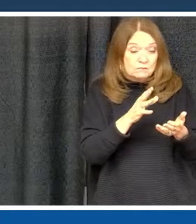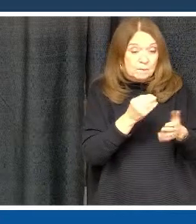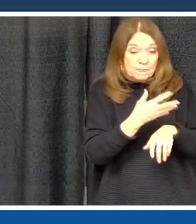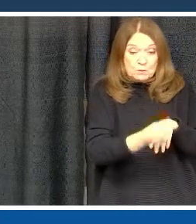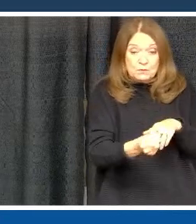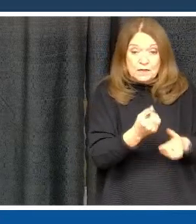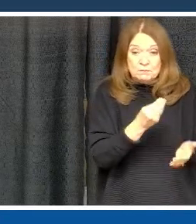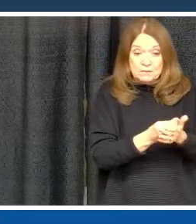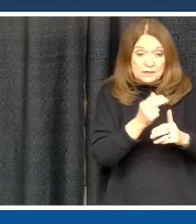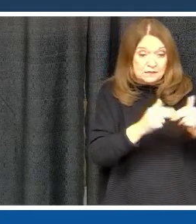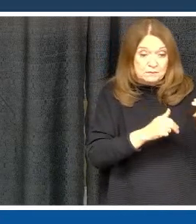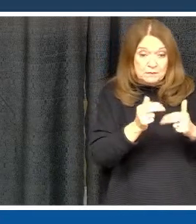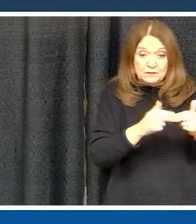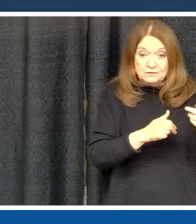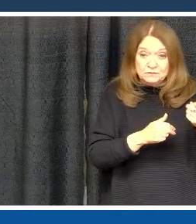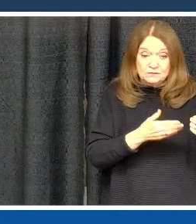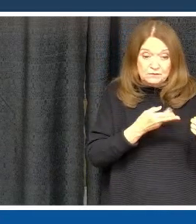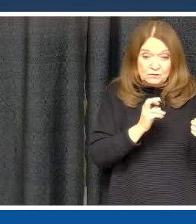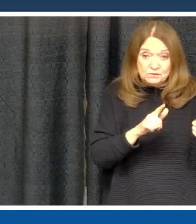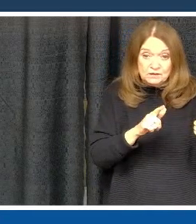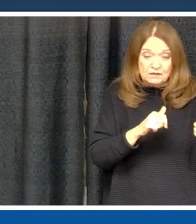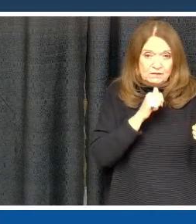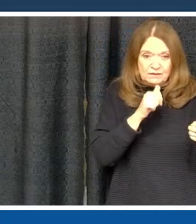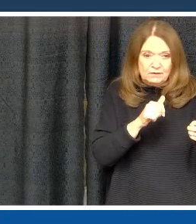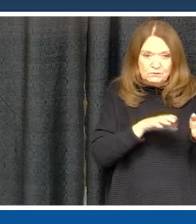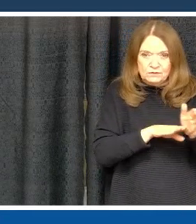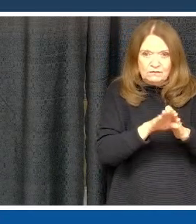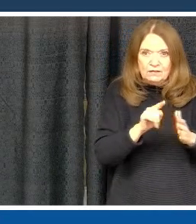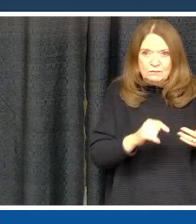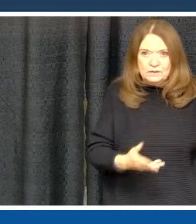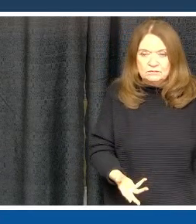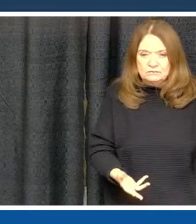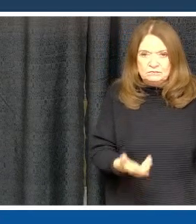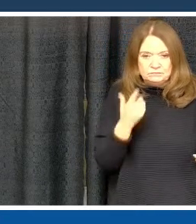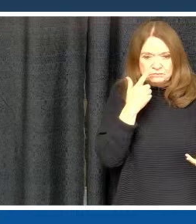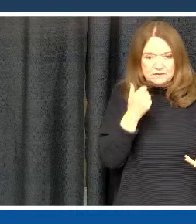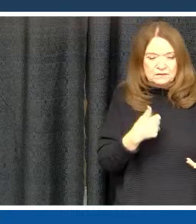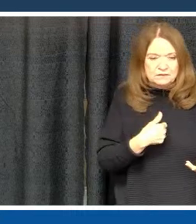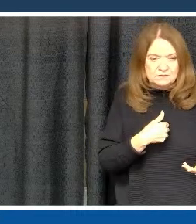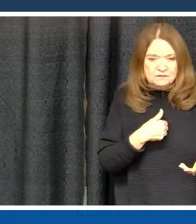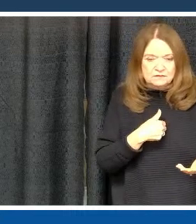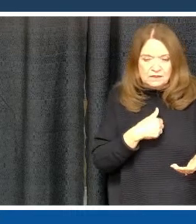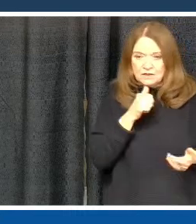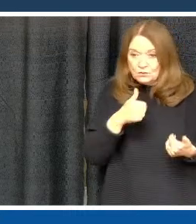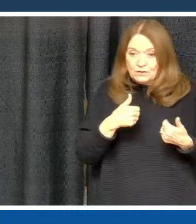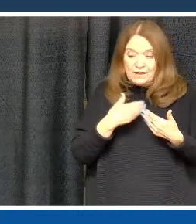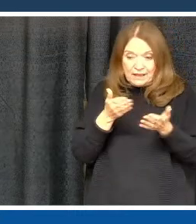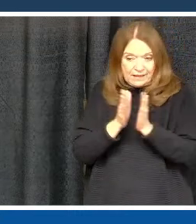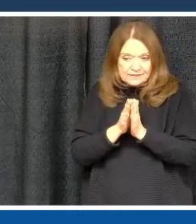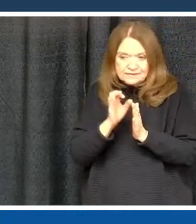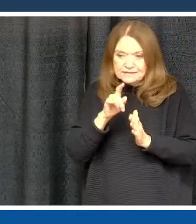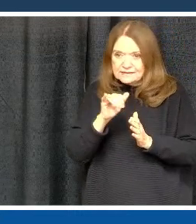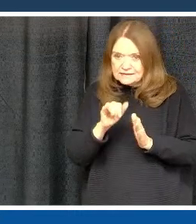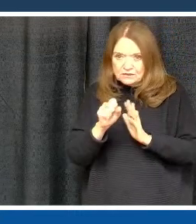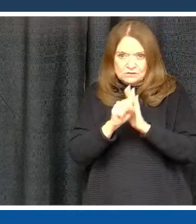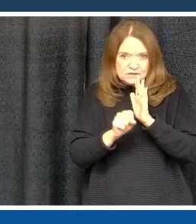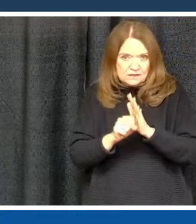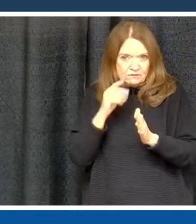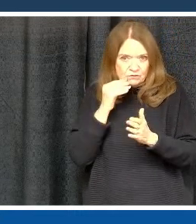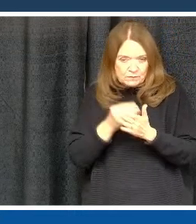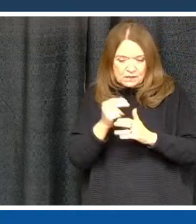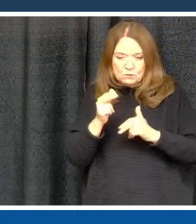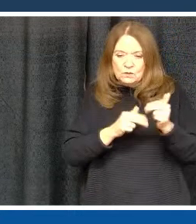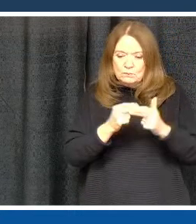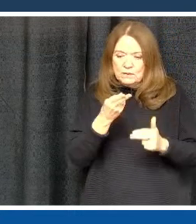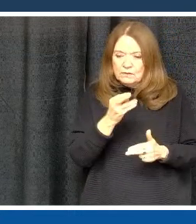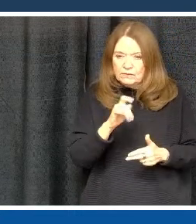don't have enough money before the development, I don't develop the product because I don't ask the city or state for money. We build these hotels